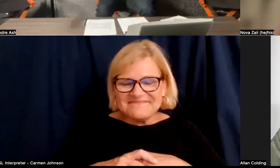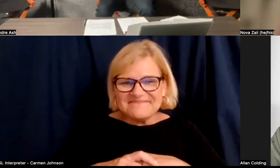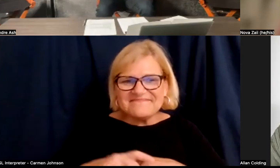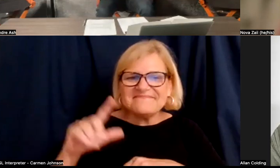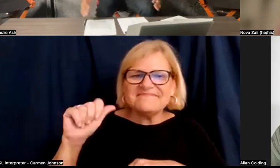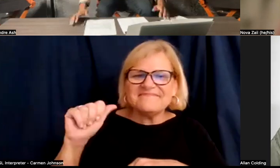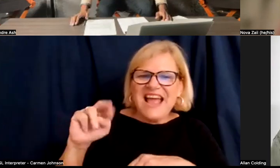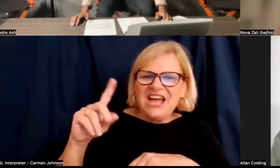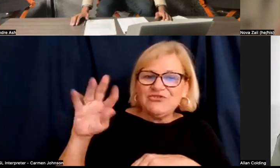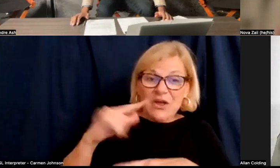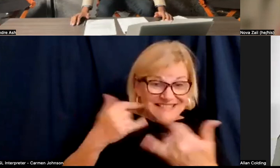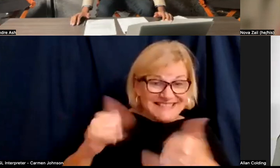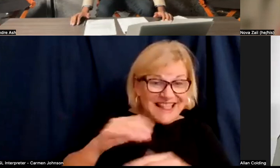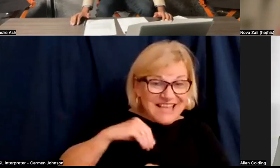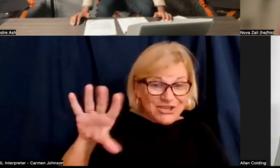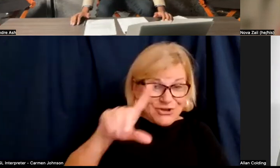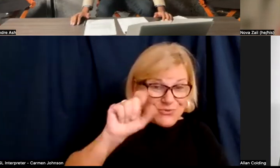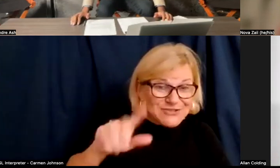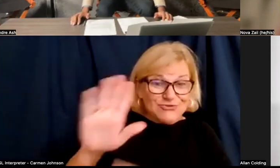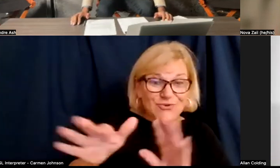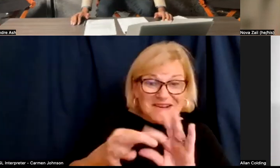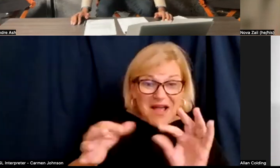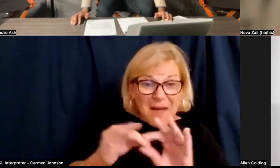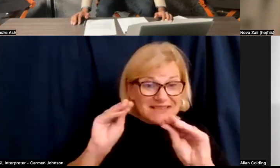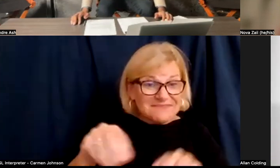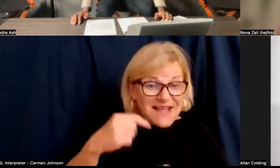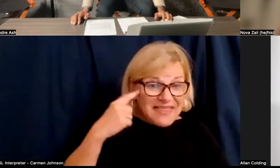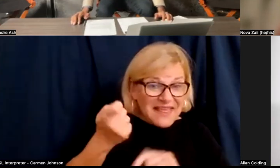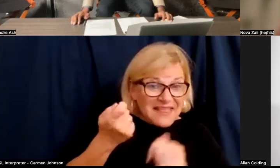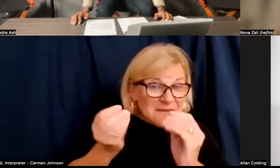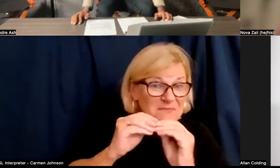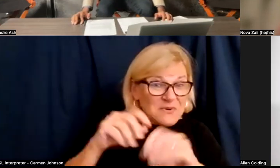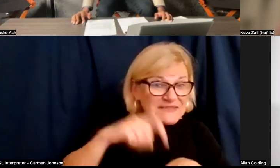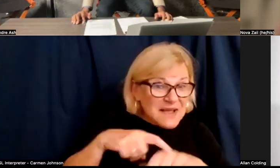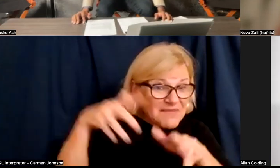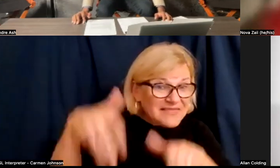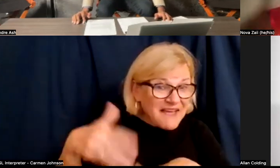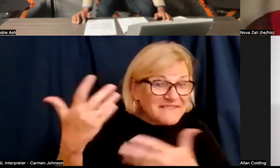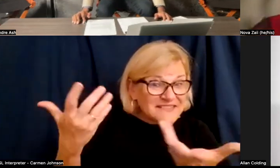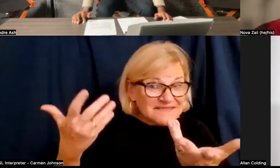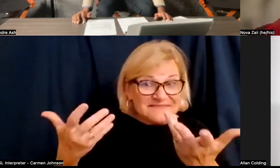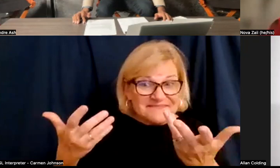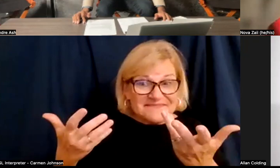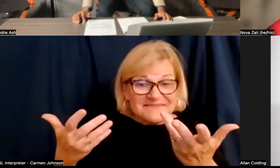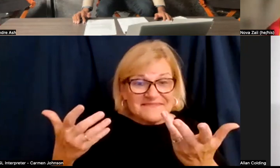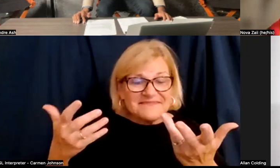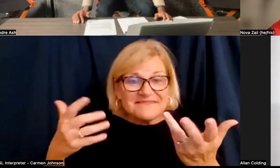And we're still taking your questions, your comments. I believe we have a little bit more time, right? So